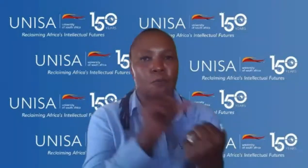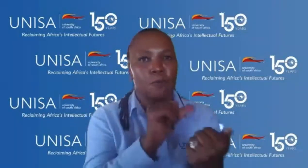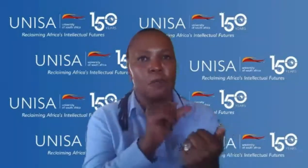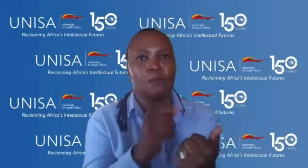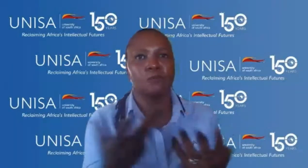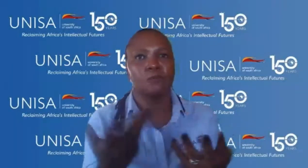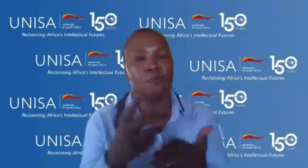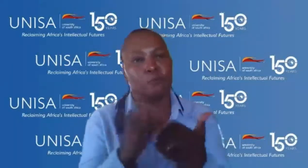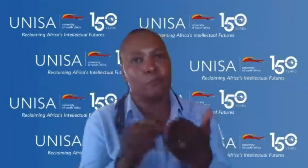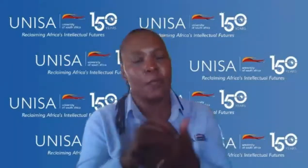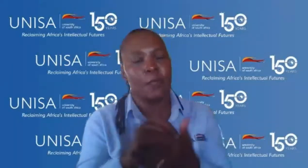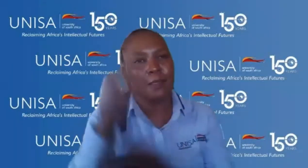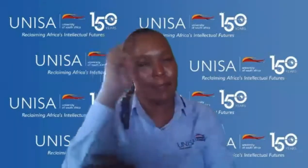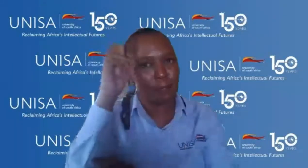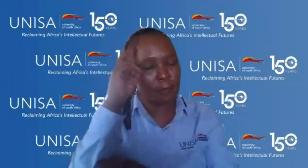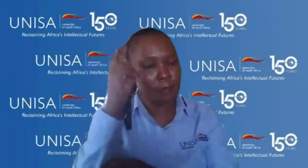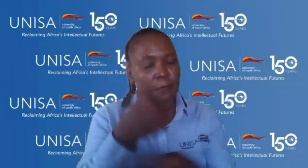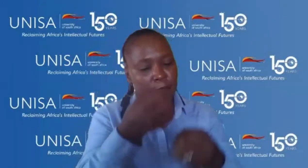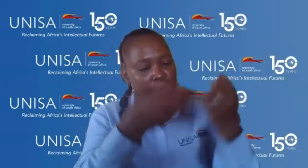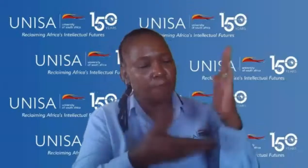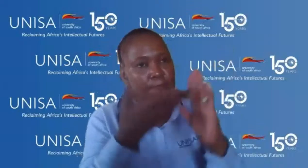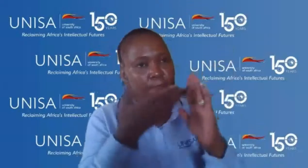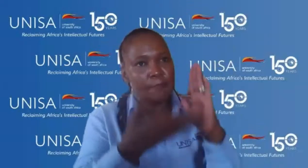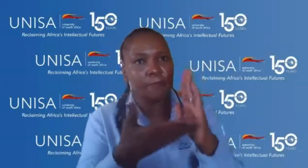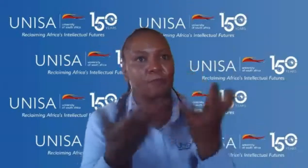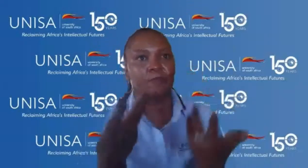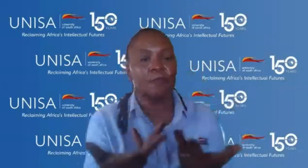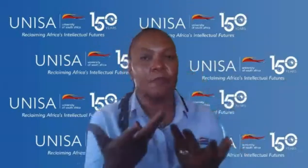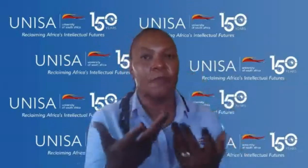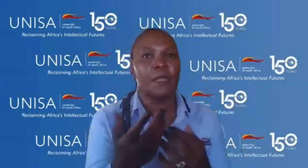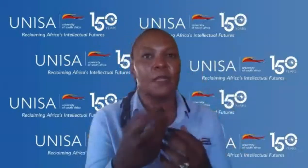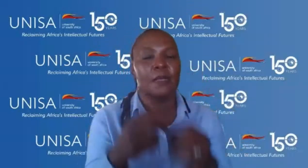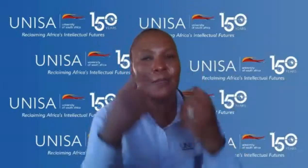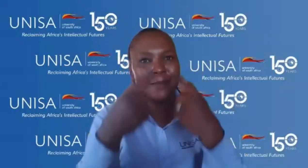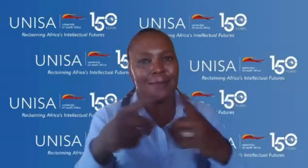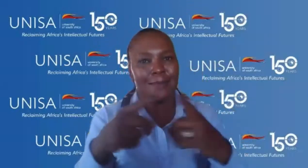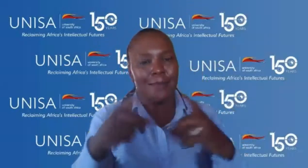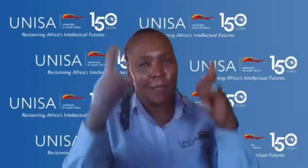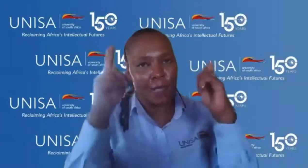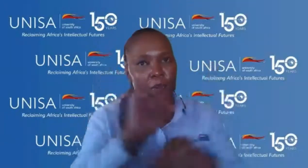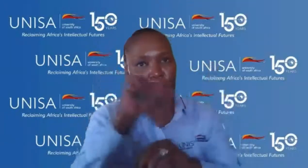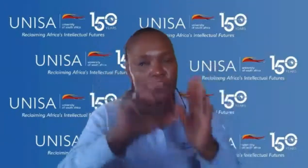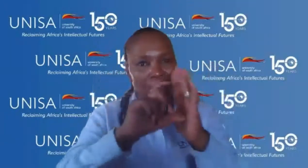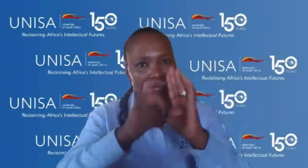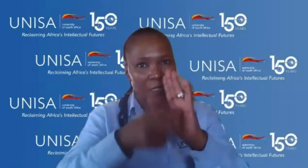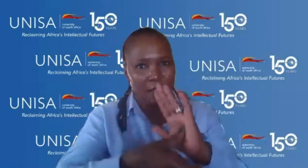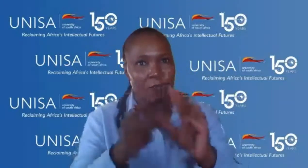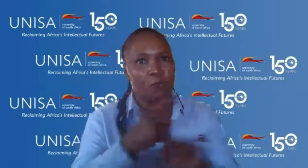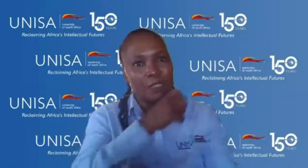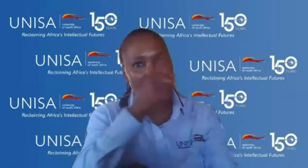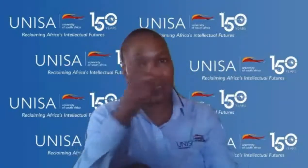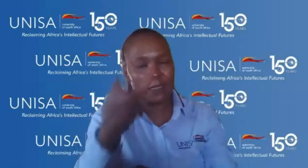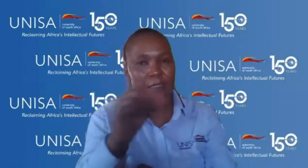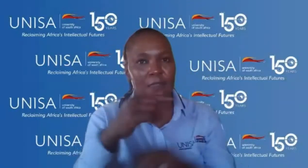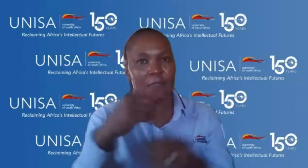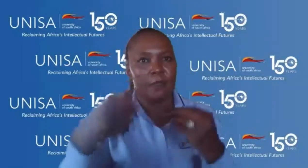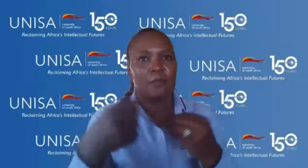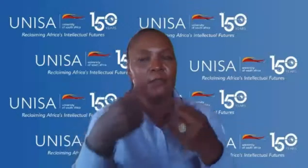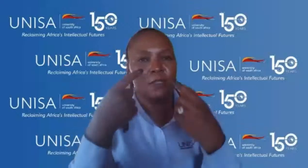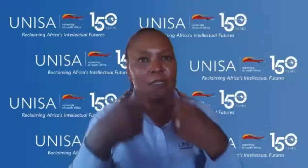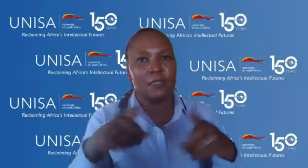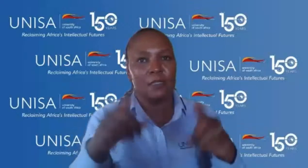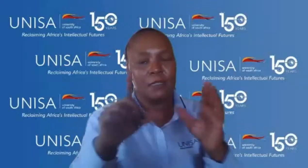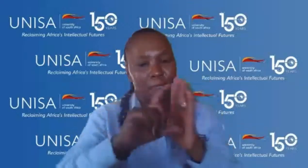remember the following, that declaring or disclosing a disability